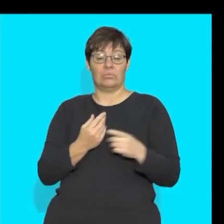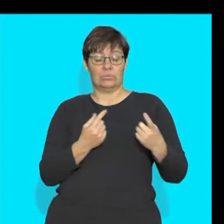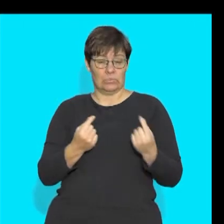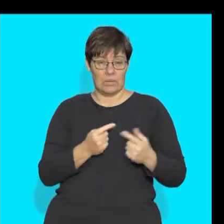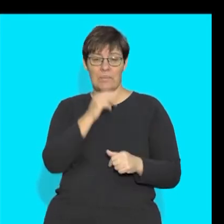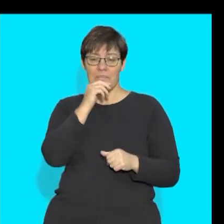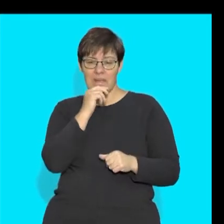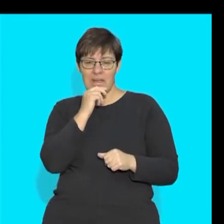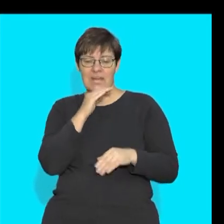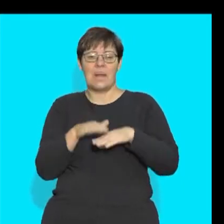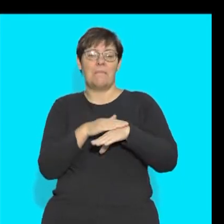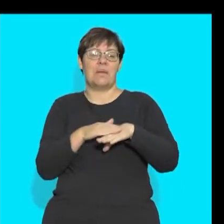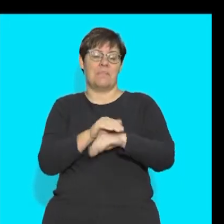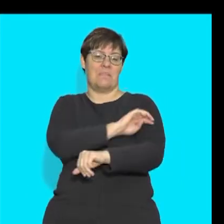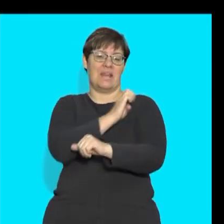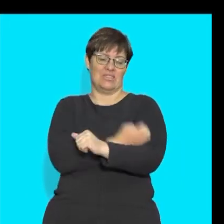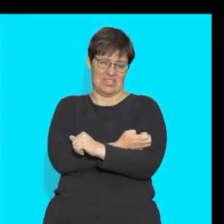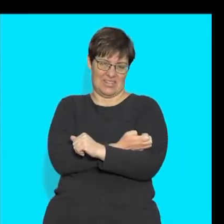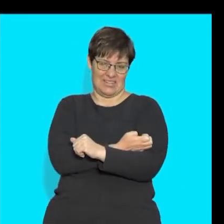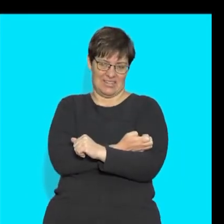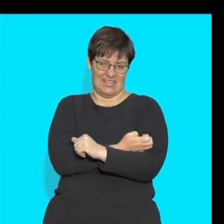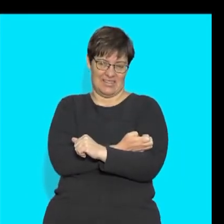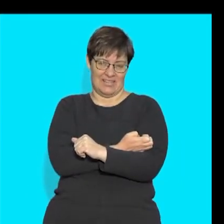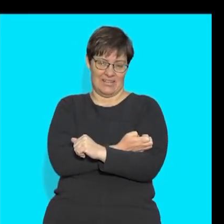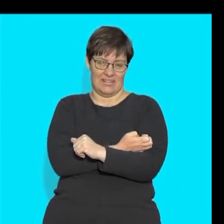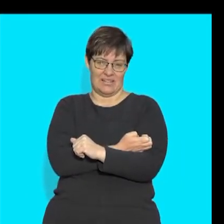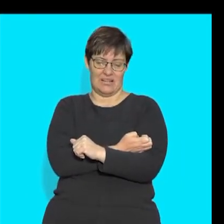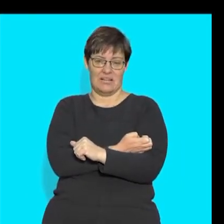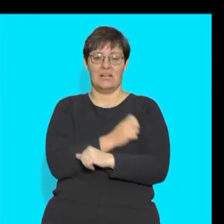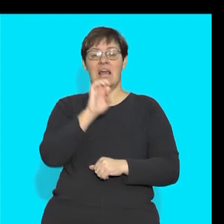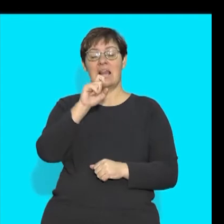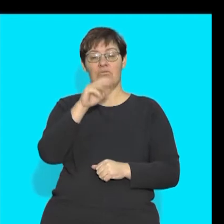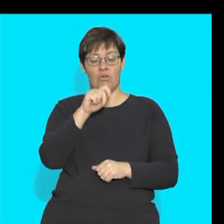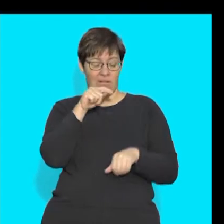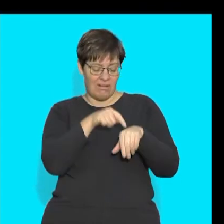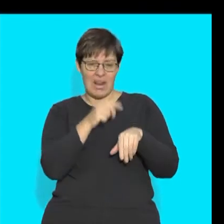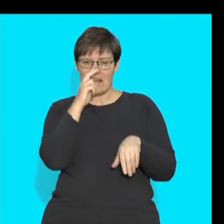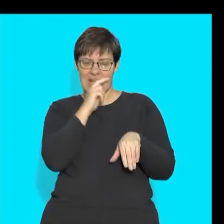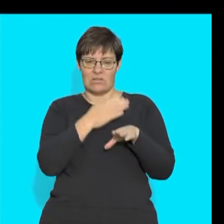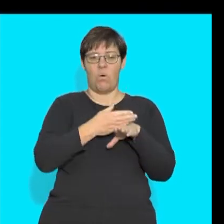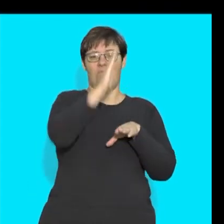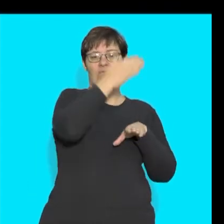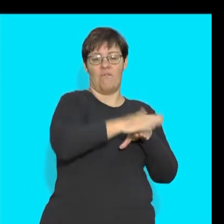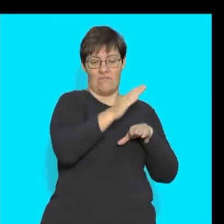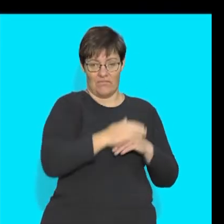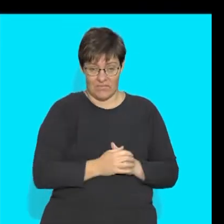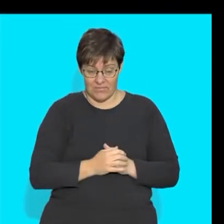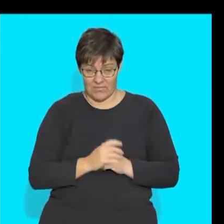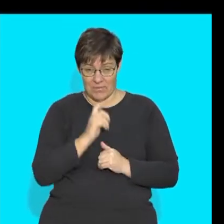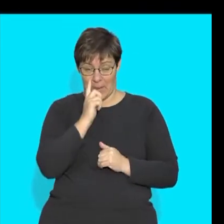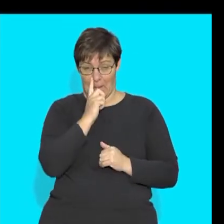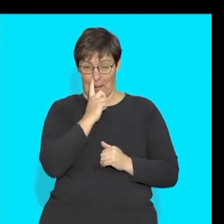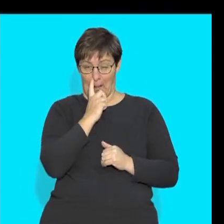is the minimum energy that an electron in a metal needs to be